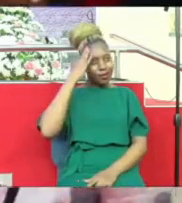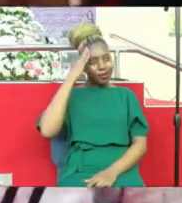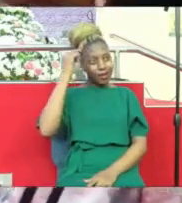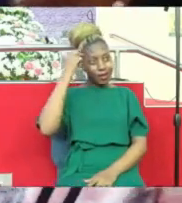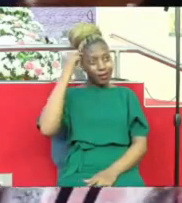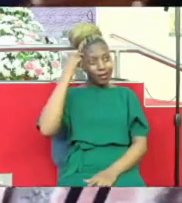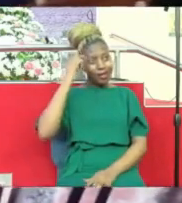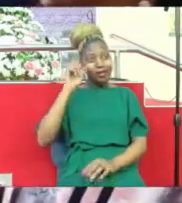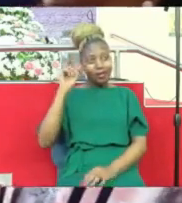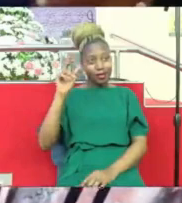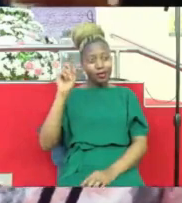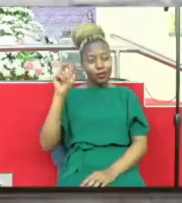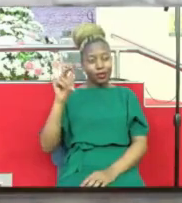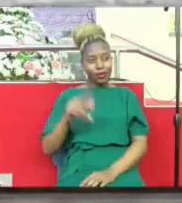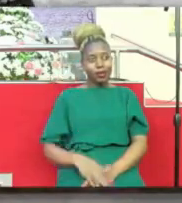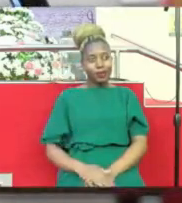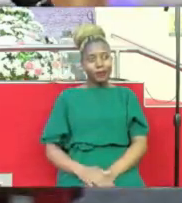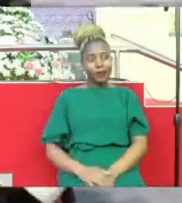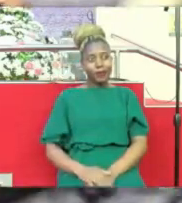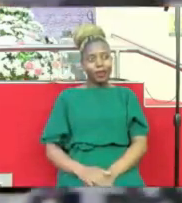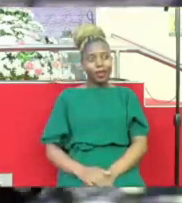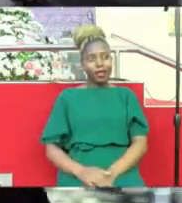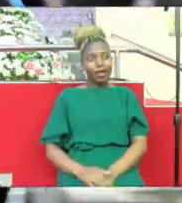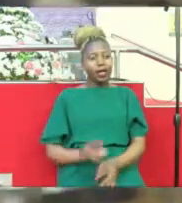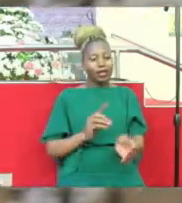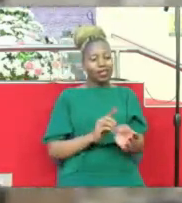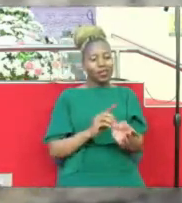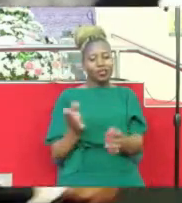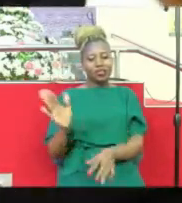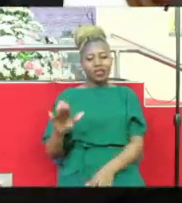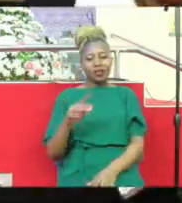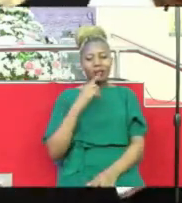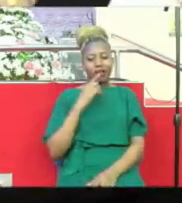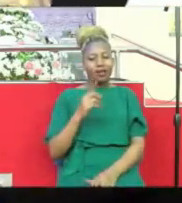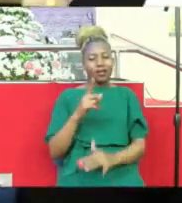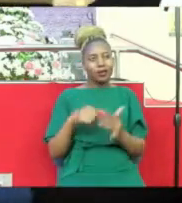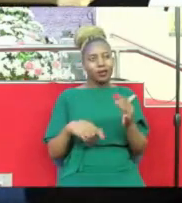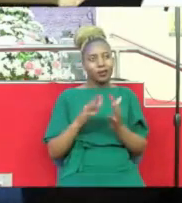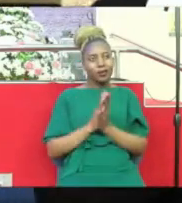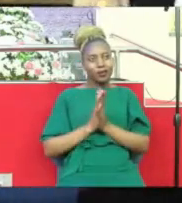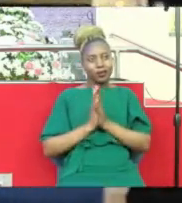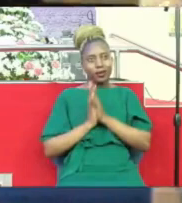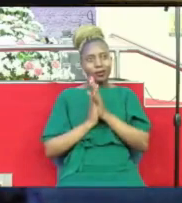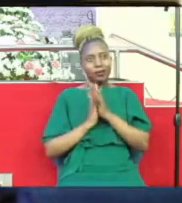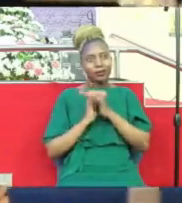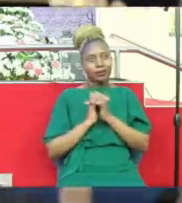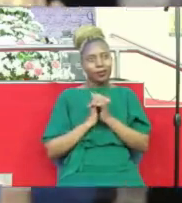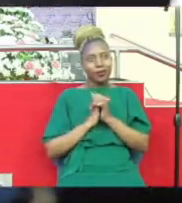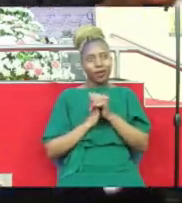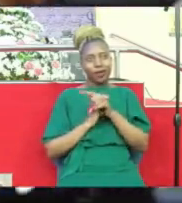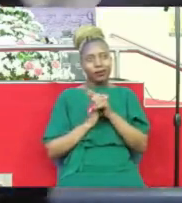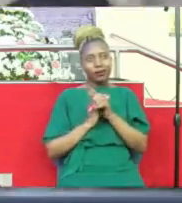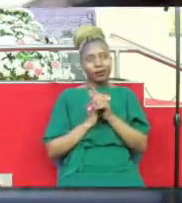But they came back again, because the doctor was of another faith. They were